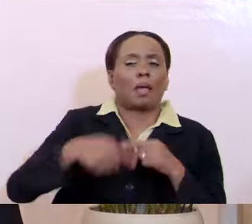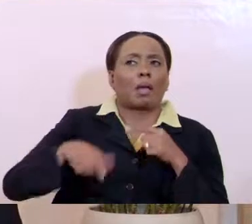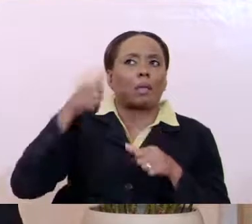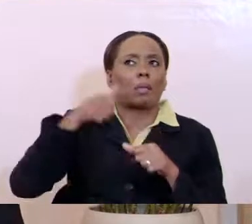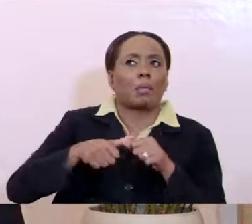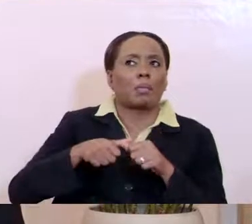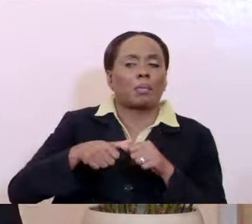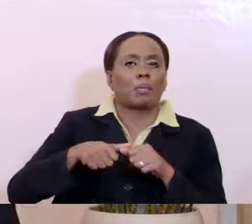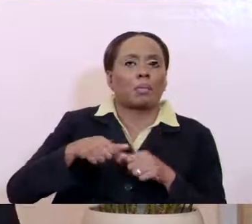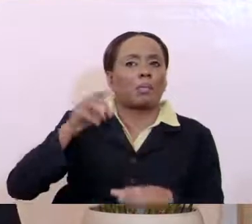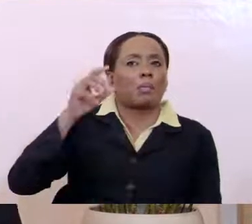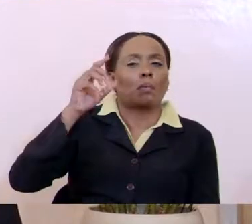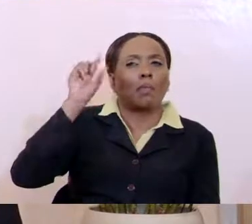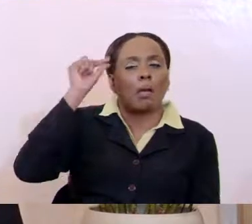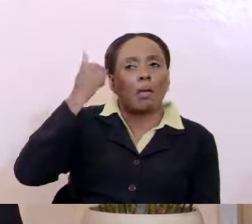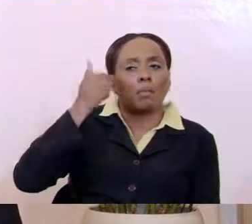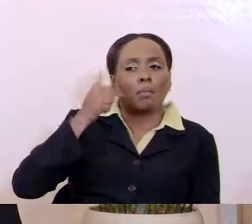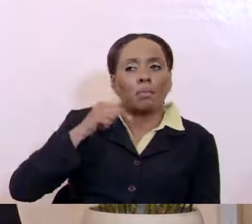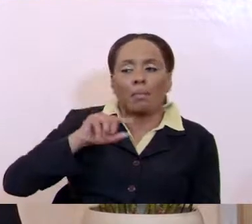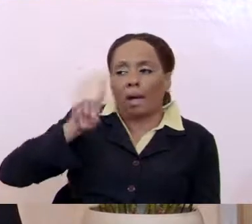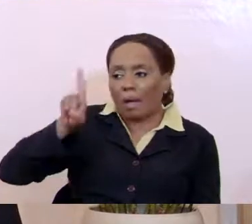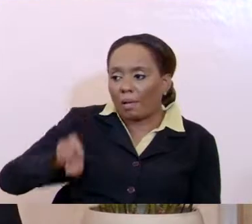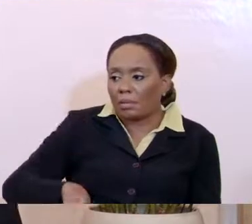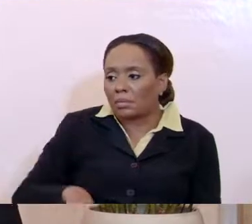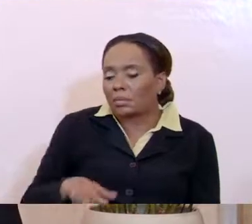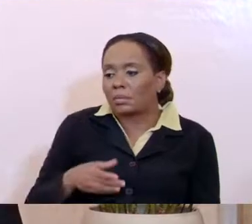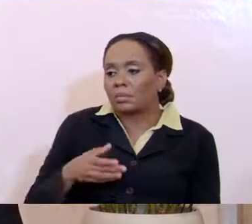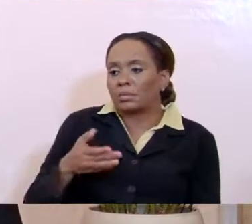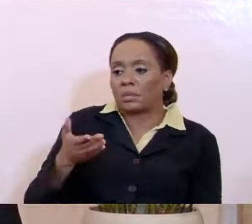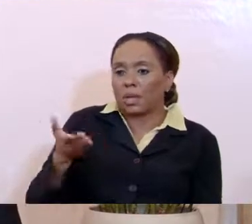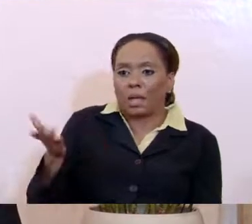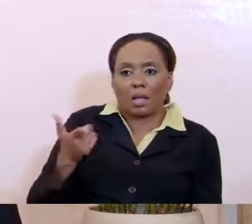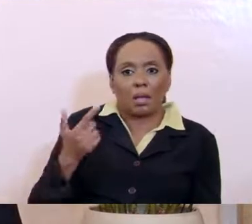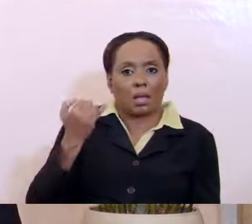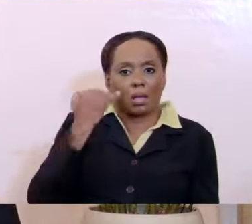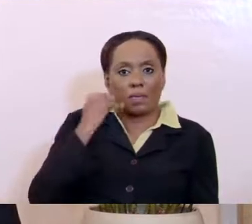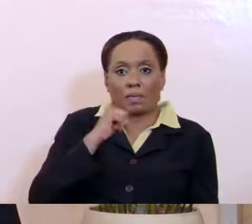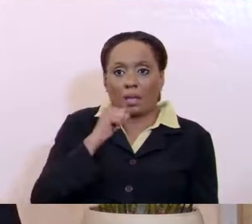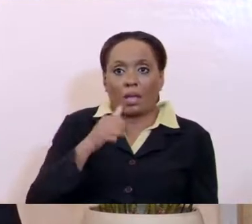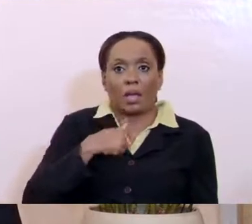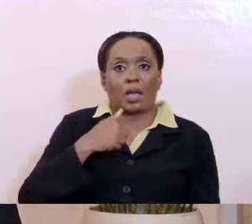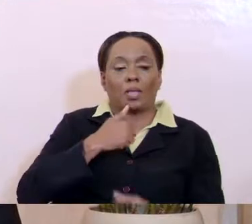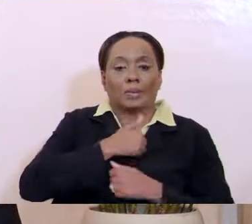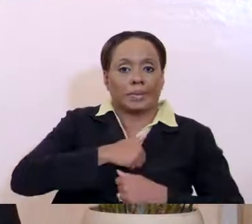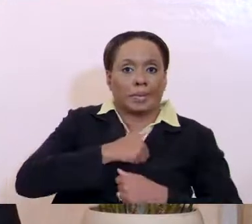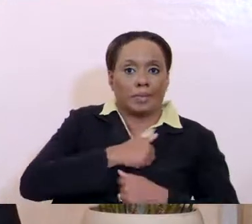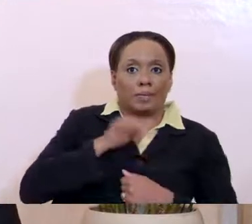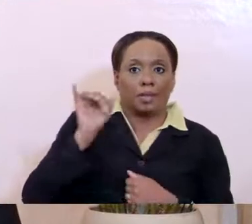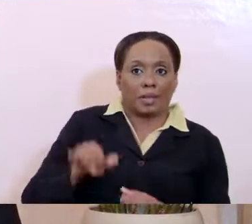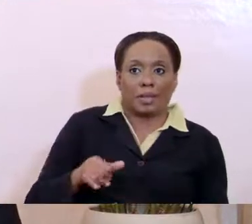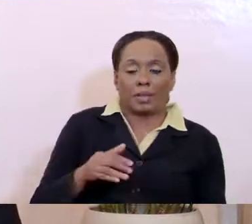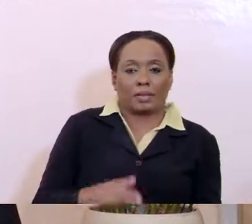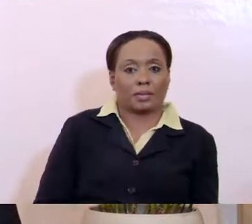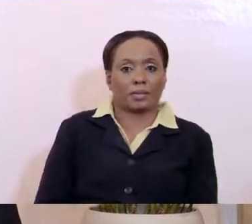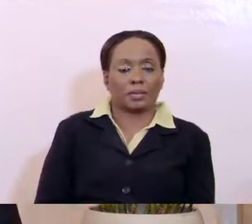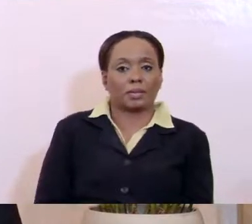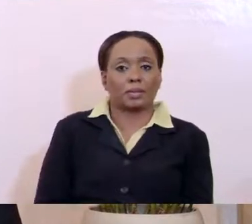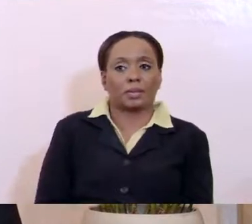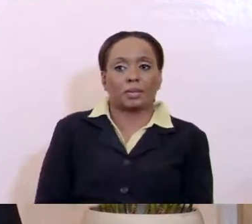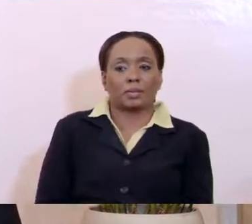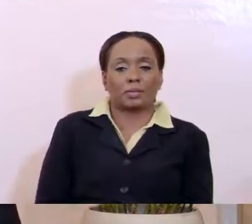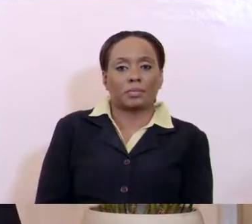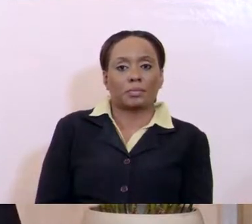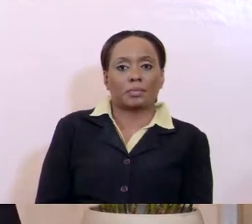to forbear. If it has happened, I apologize for not being seized of that information.